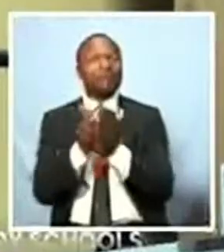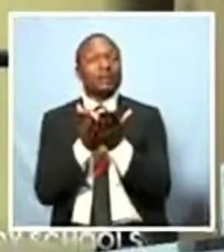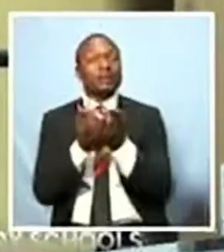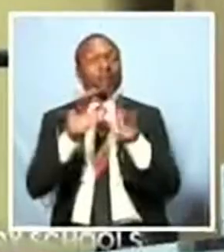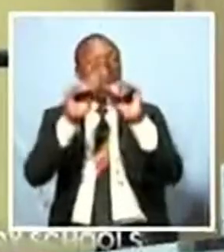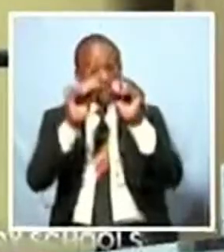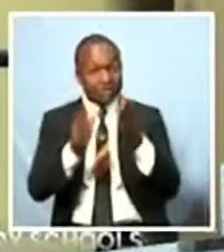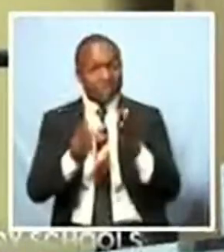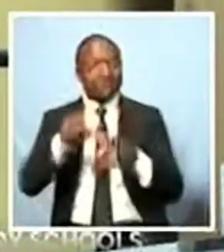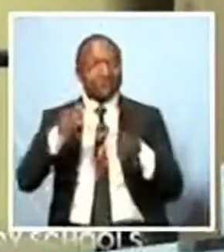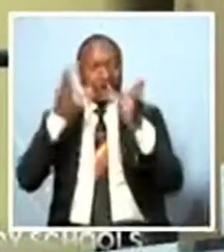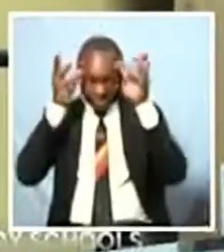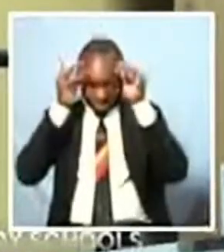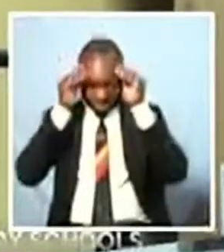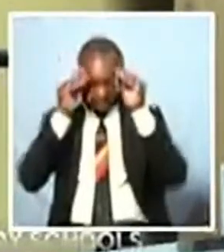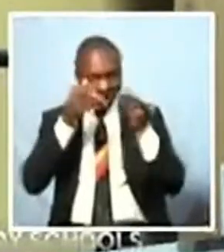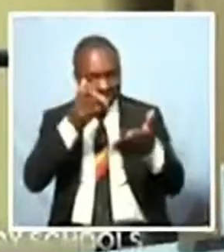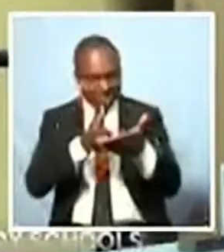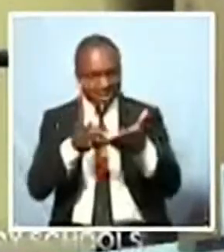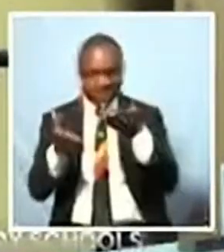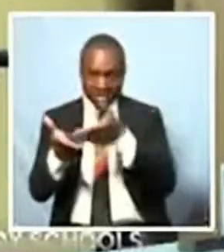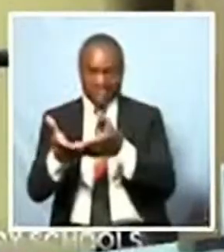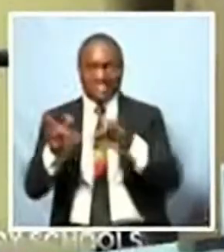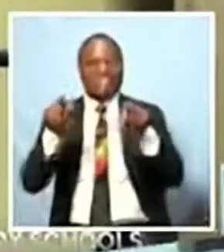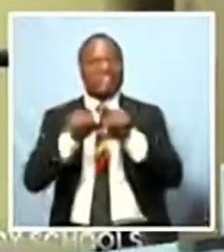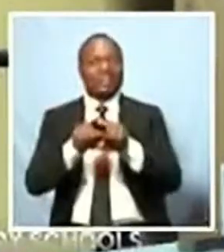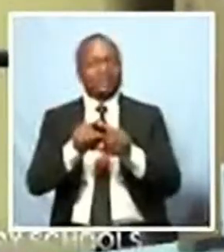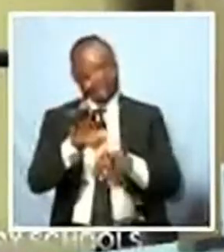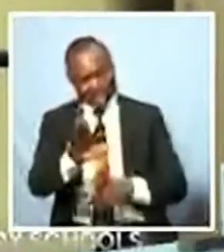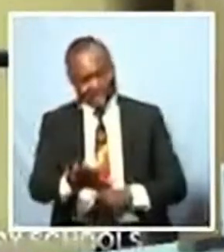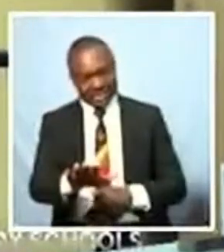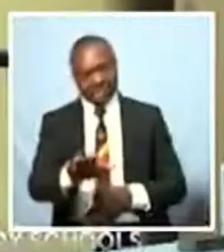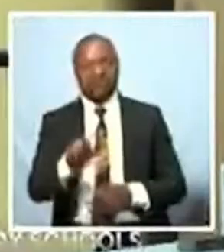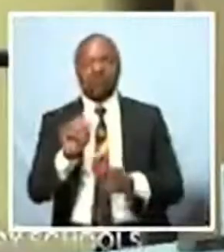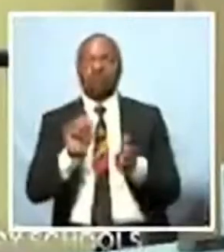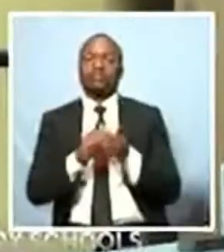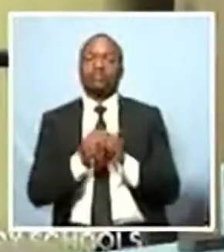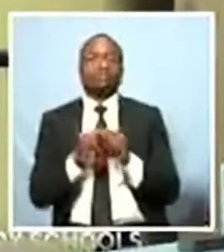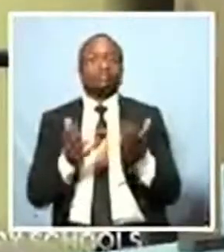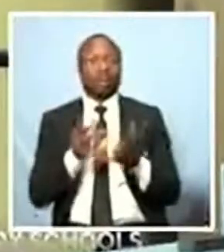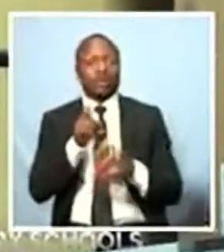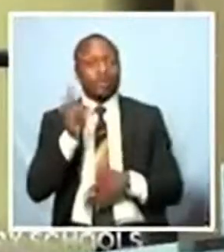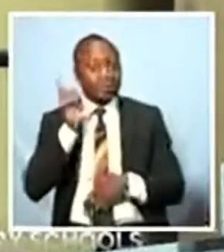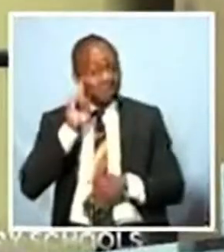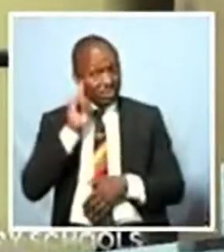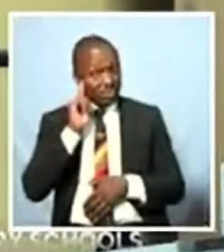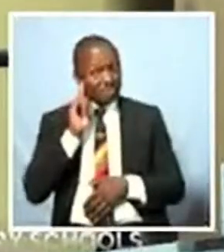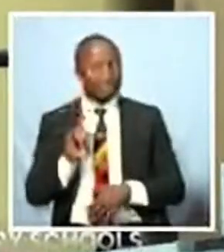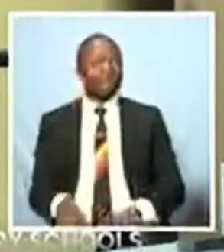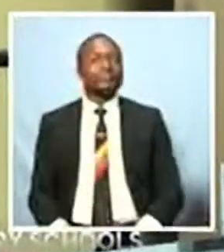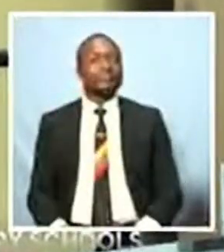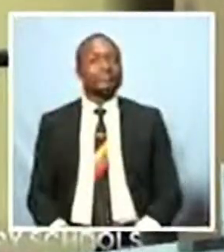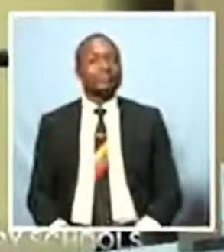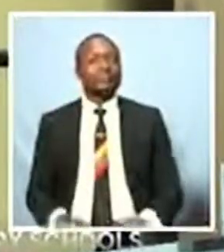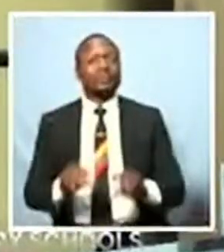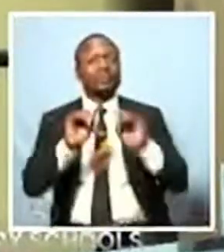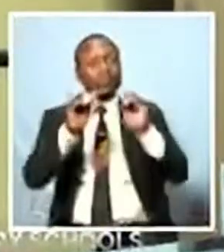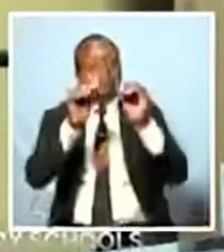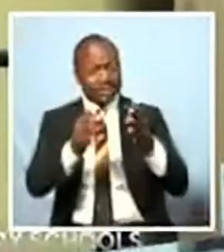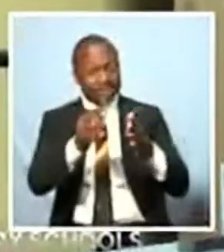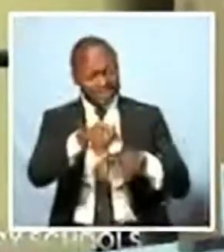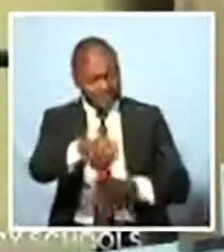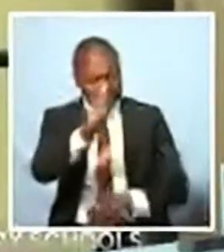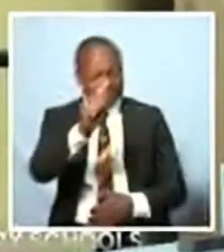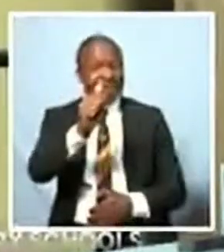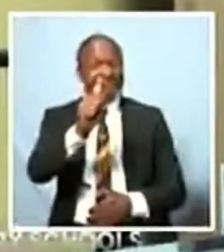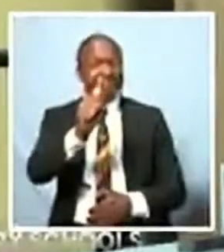teacher needs the knowledge. Yeah. Once these are matching at the same time, there is no problem. You heard in one area, the teachers